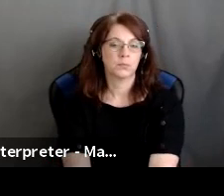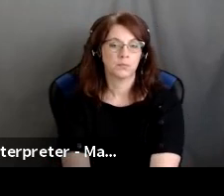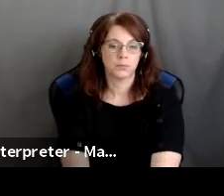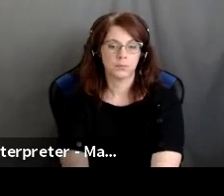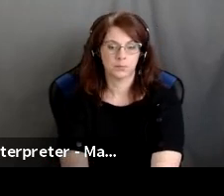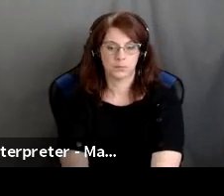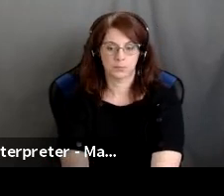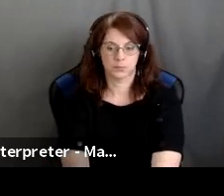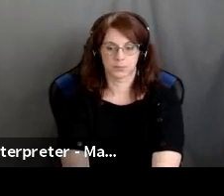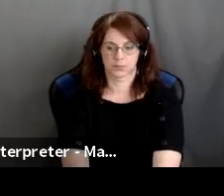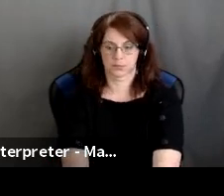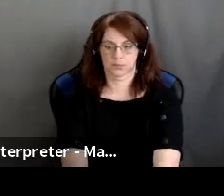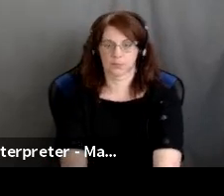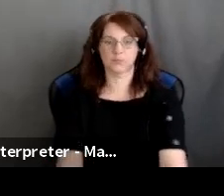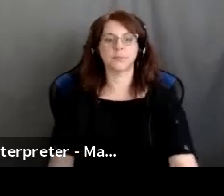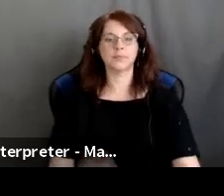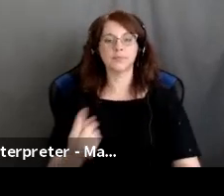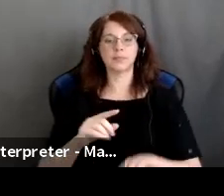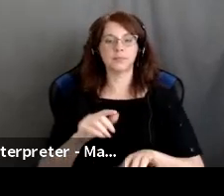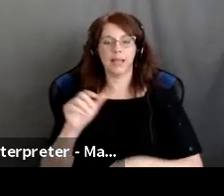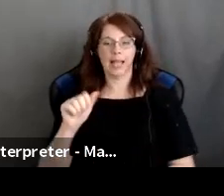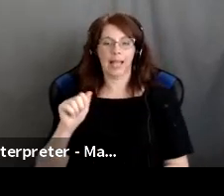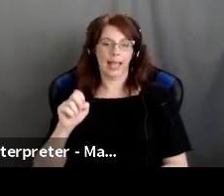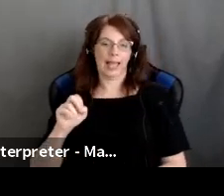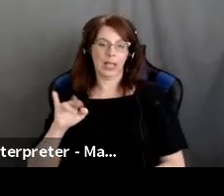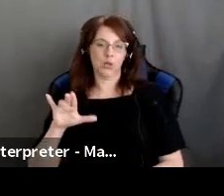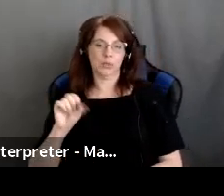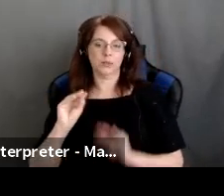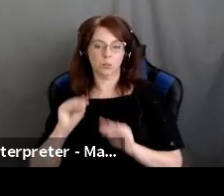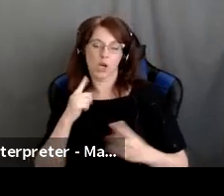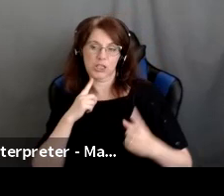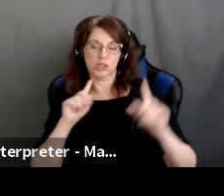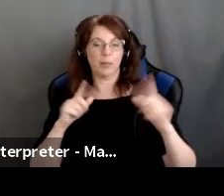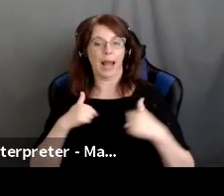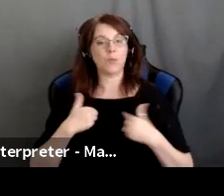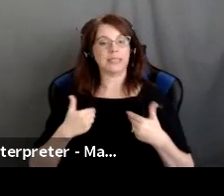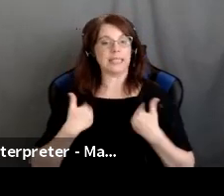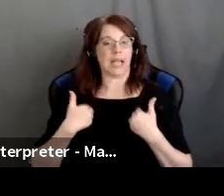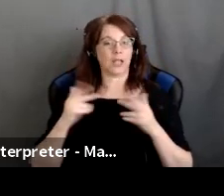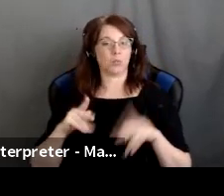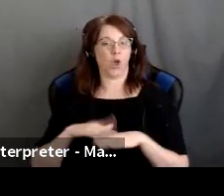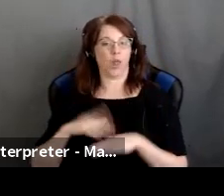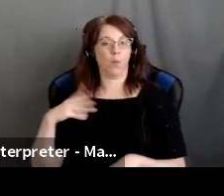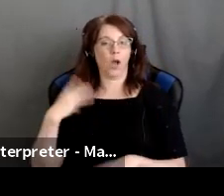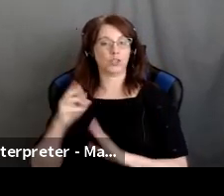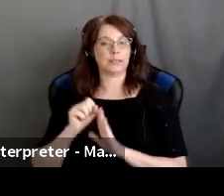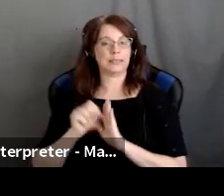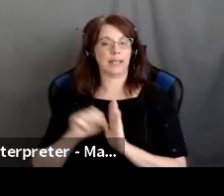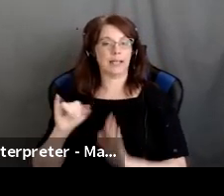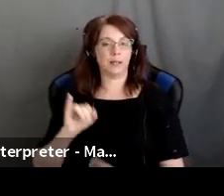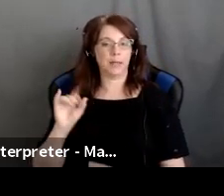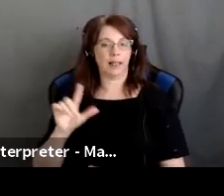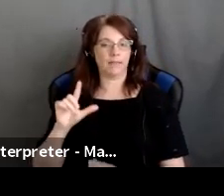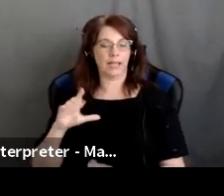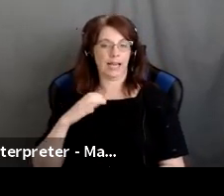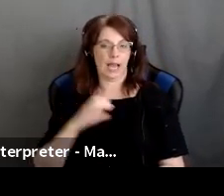So, somebody puts, or Arius puts, achievement. I was the youngest person on the Washington State Independent Living Council